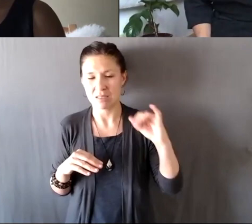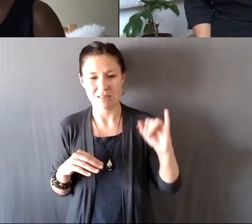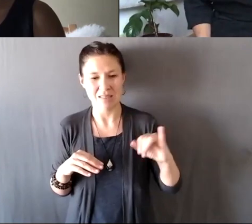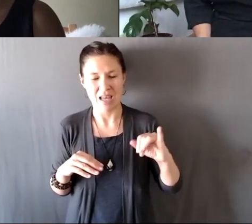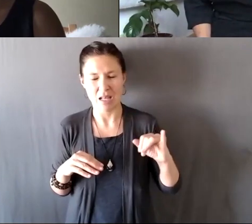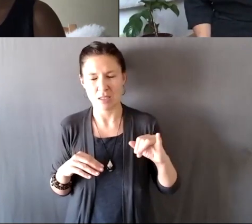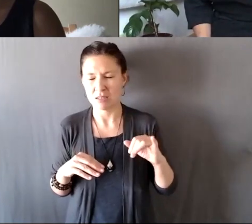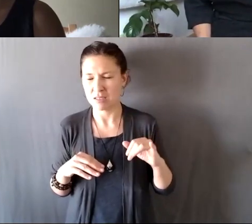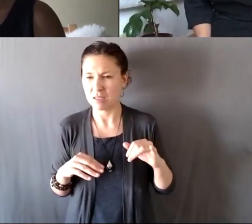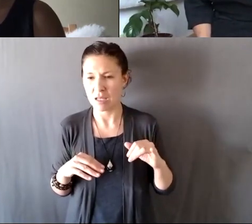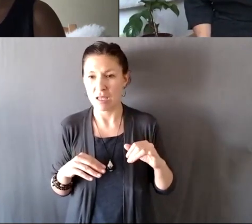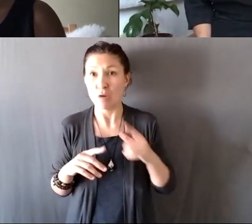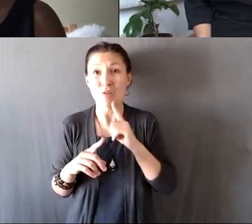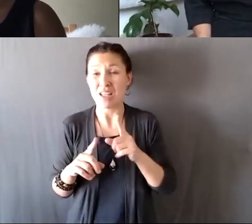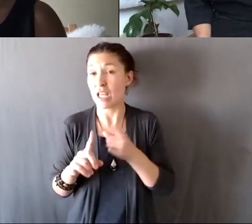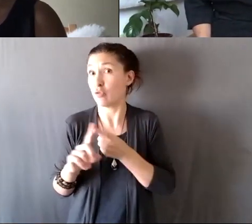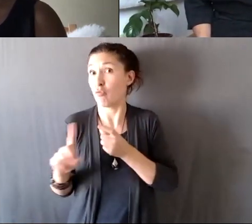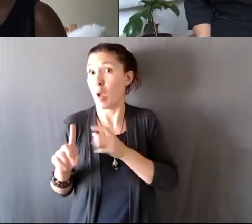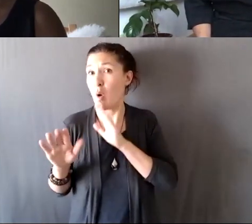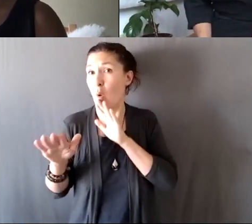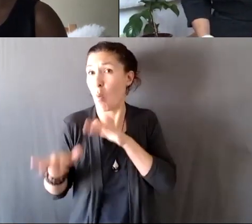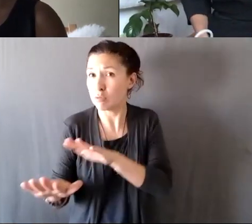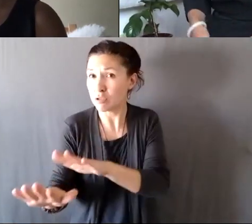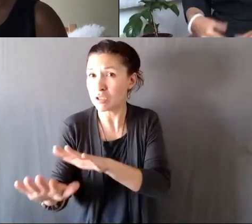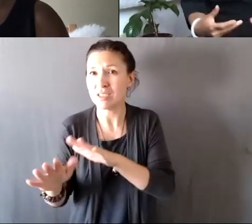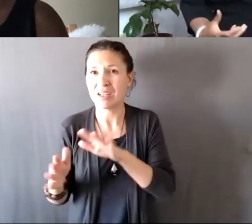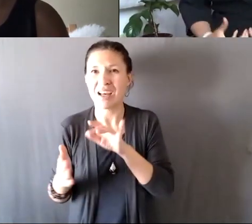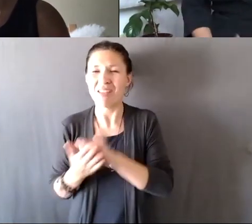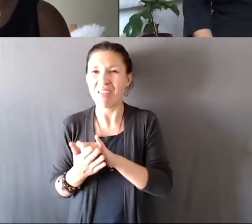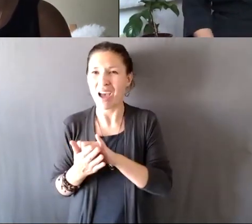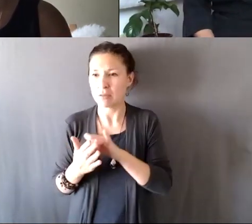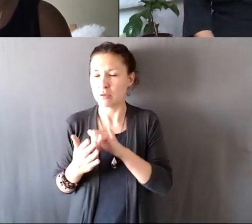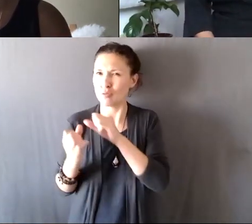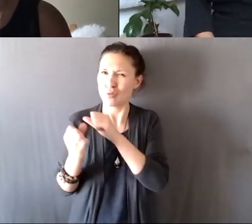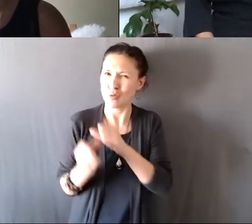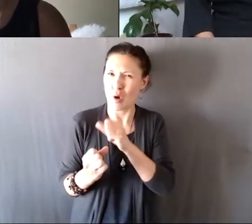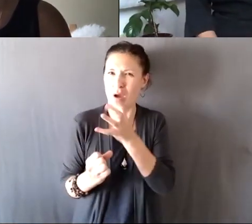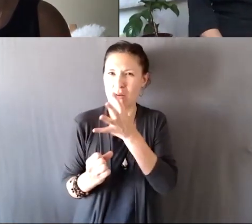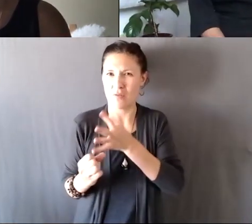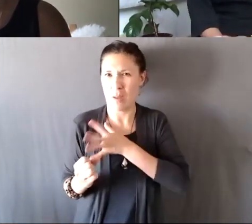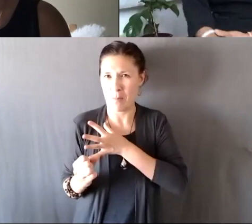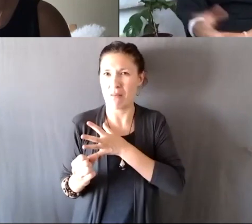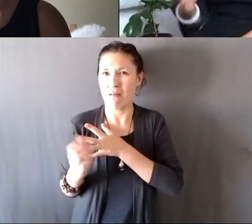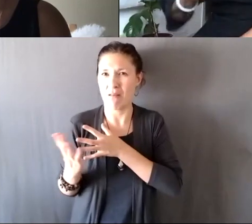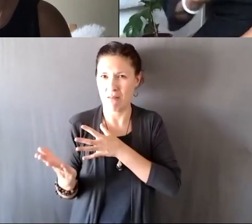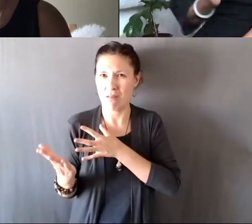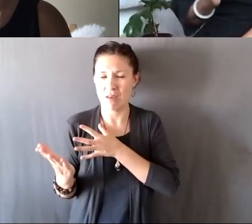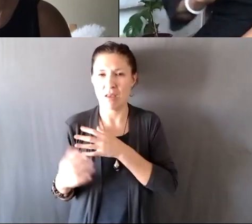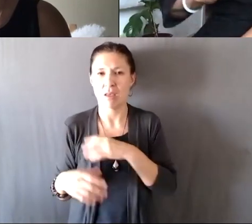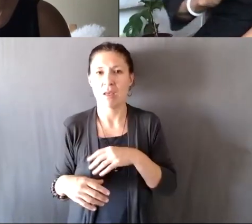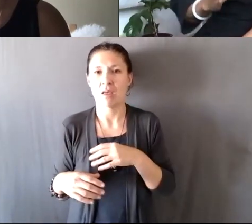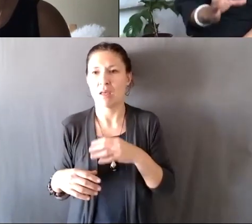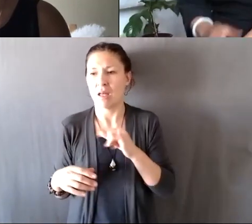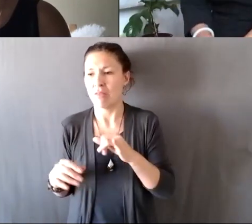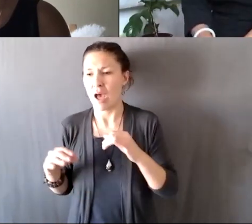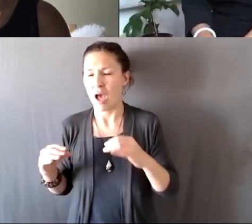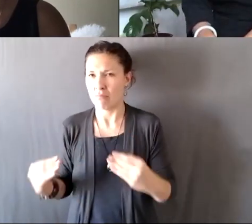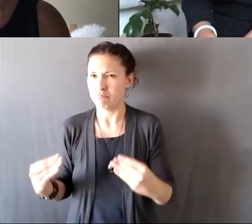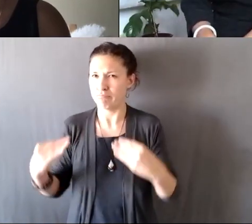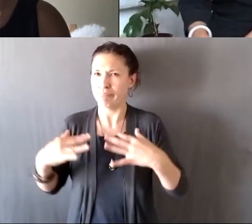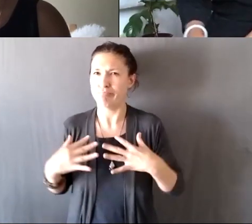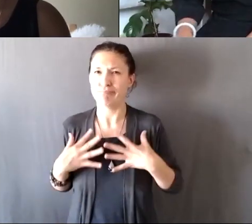this feminine consciousness, and allowing that to ground us and work as a